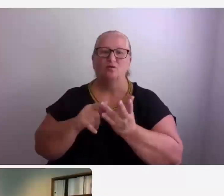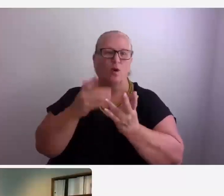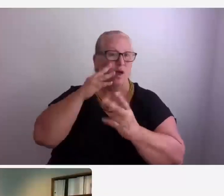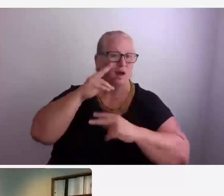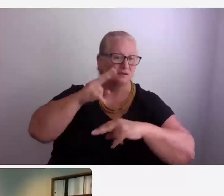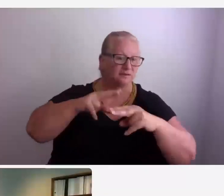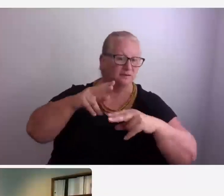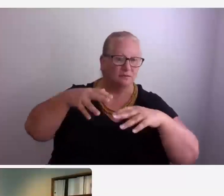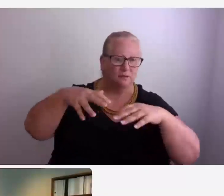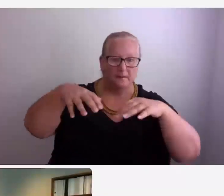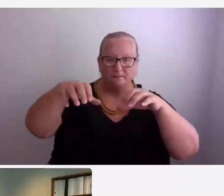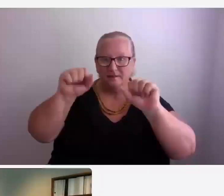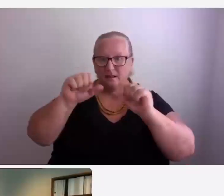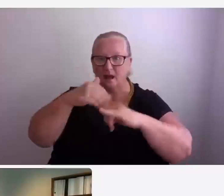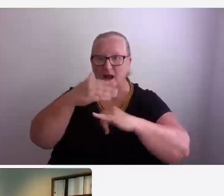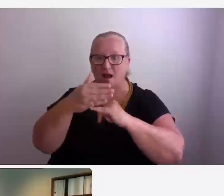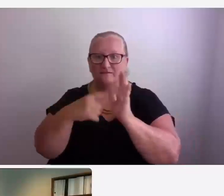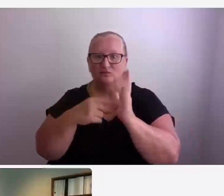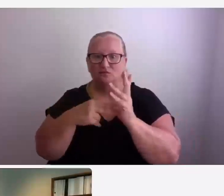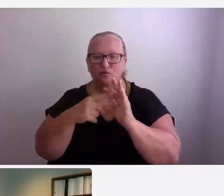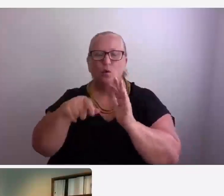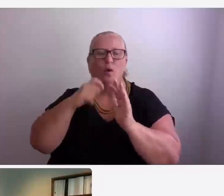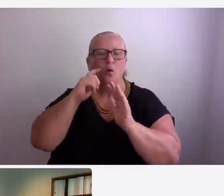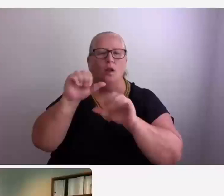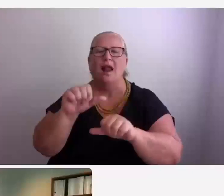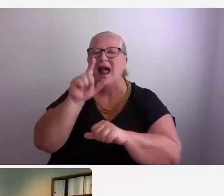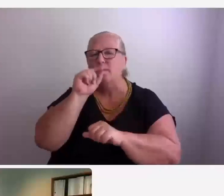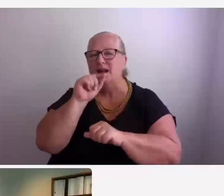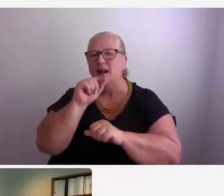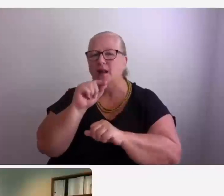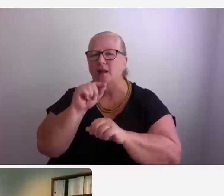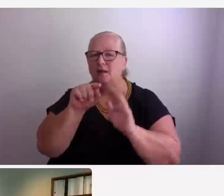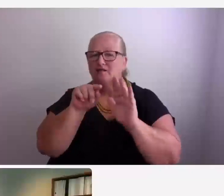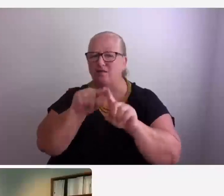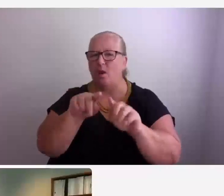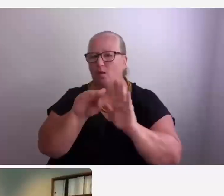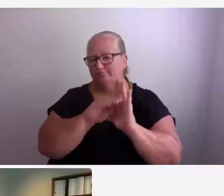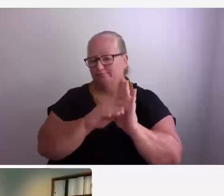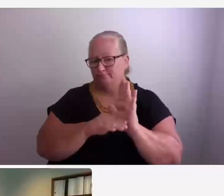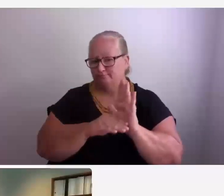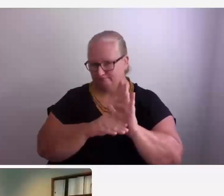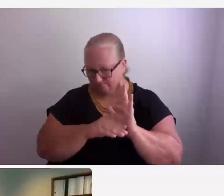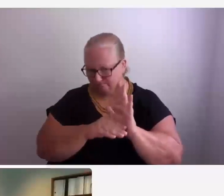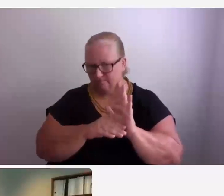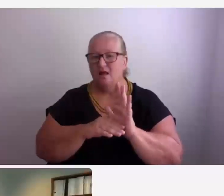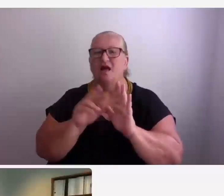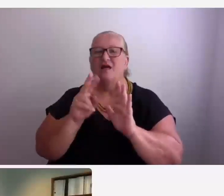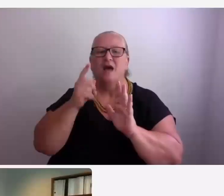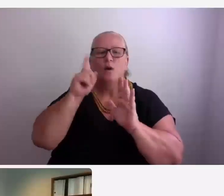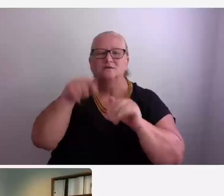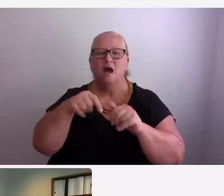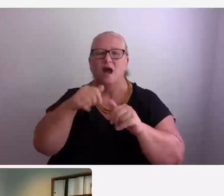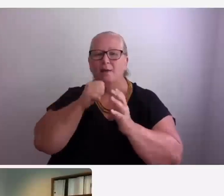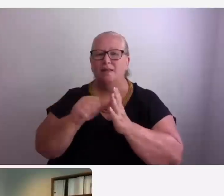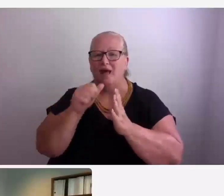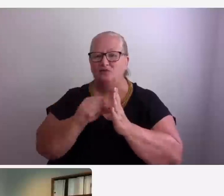completed at the end of June, we'll be looking to set some eligibility criteria for that, and we'll open up applications